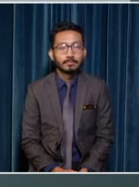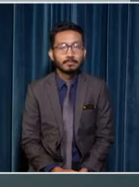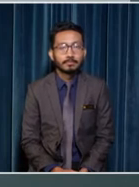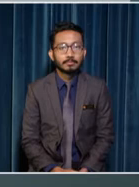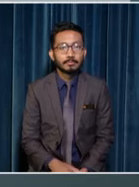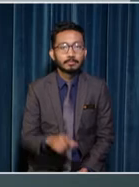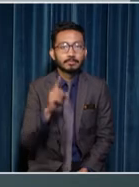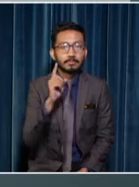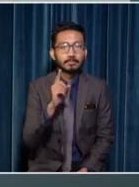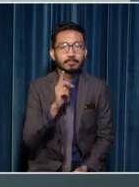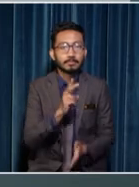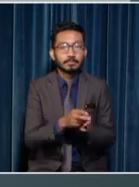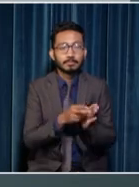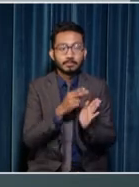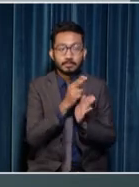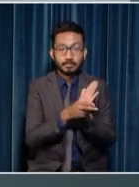One hour,